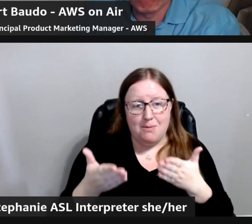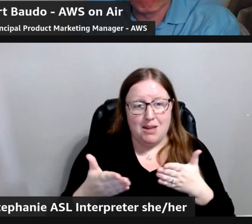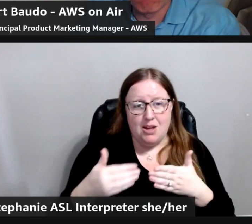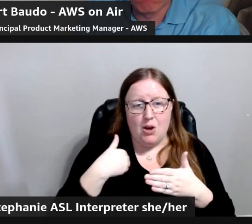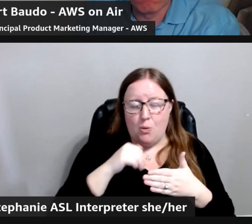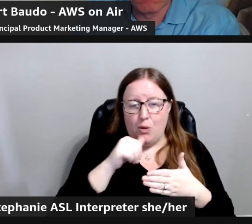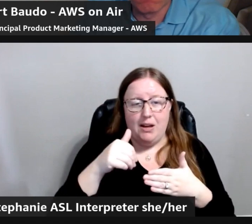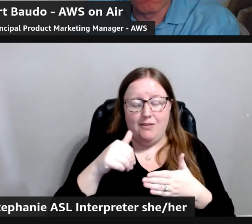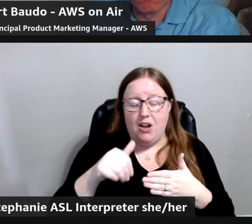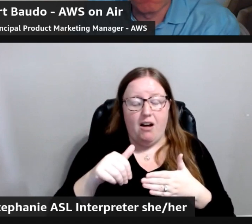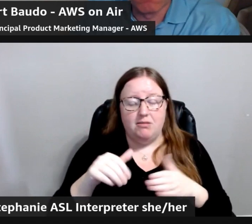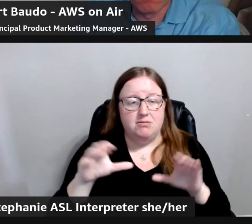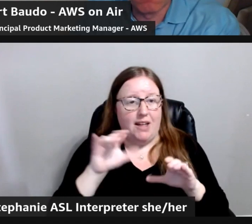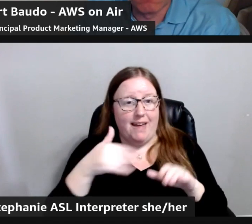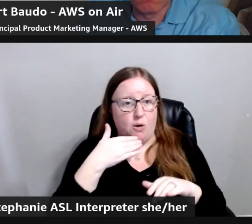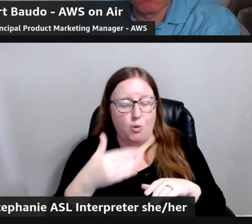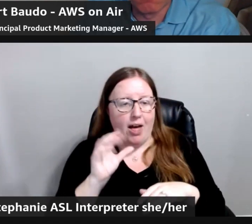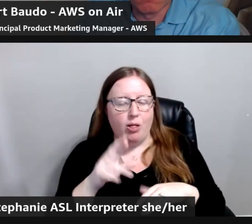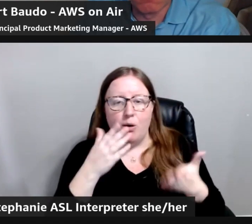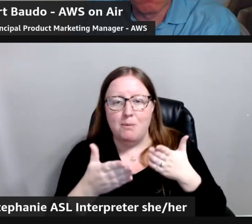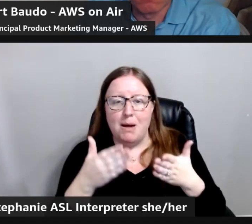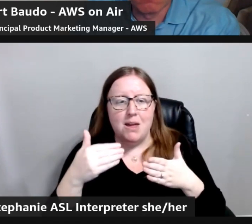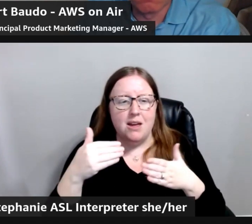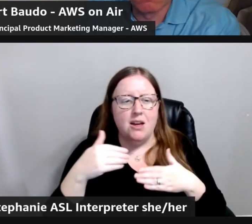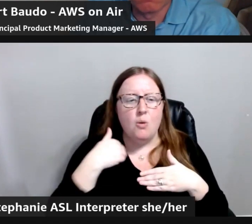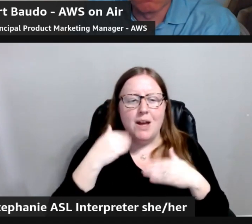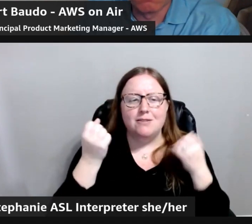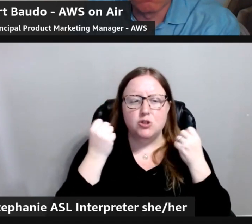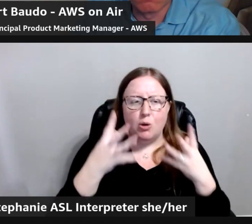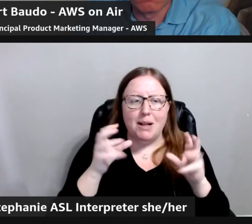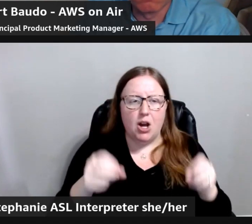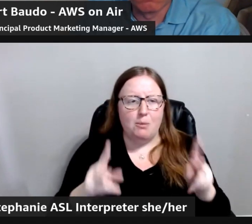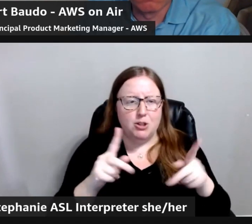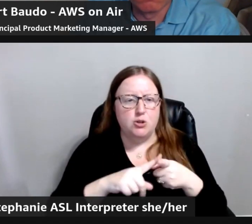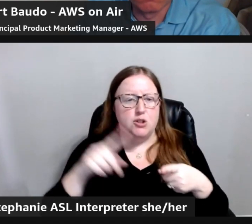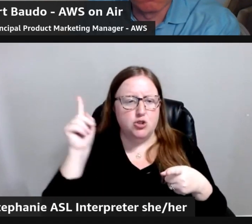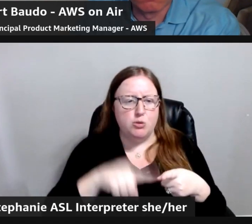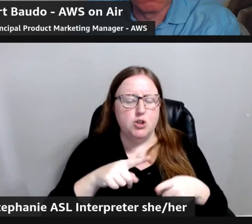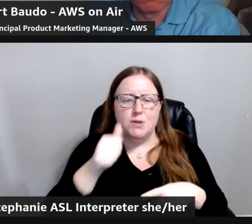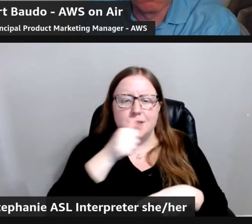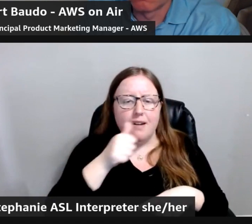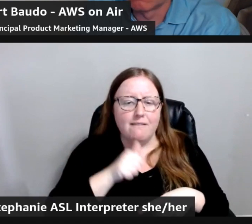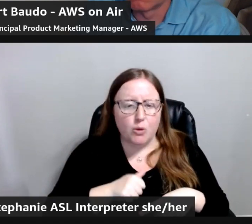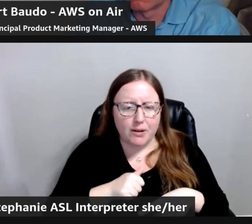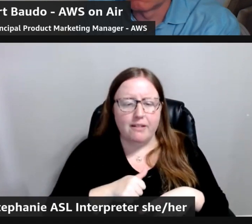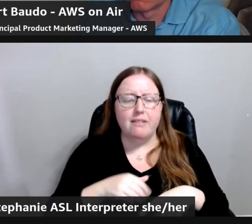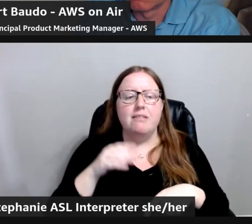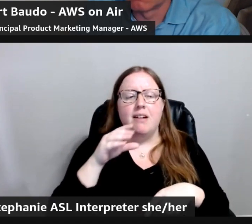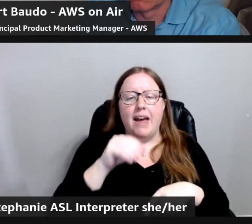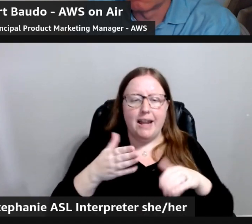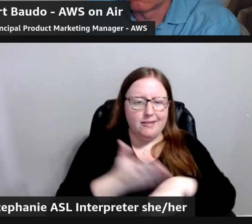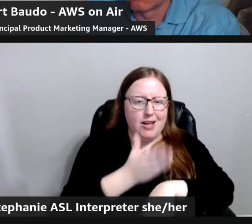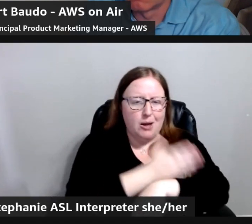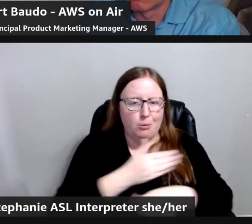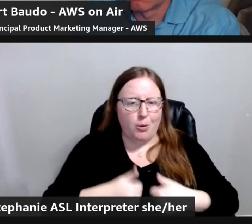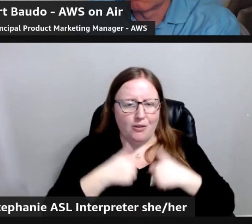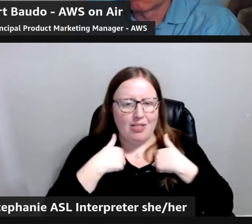very well, and the fact that we have so many opportunities to reduce suffering and improve lives around the world